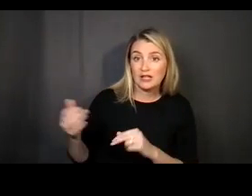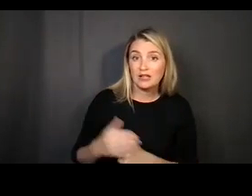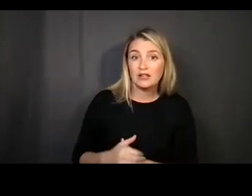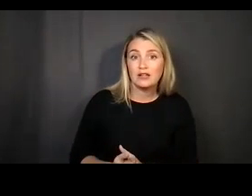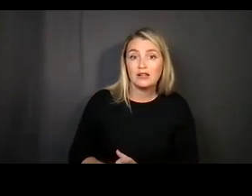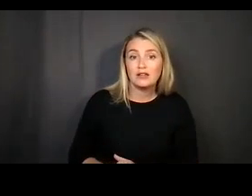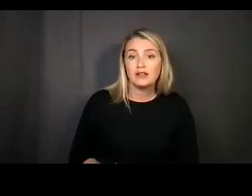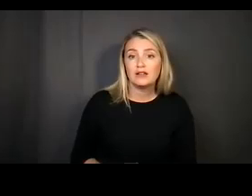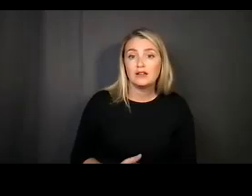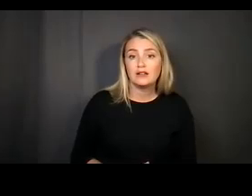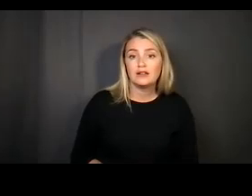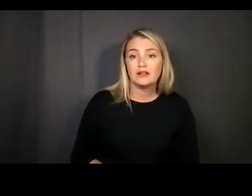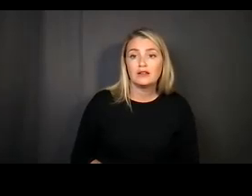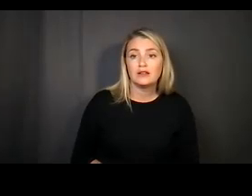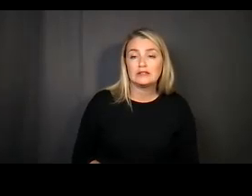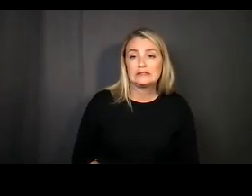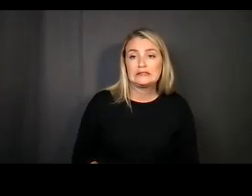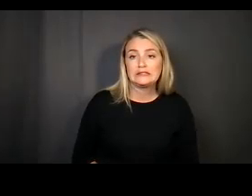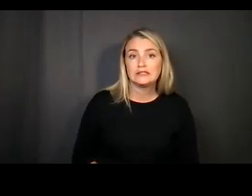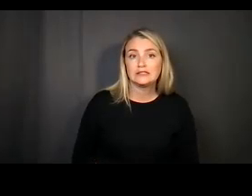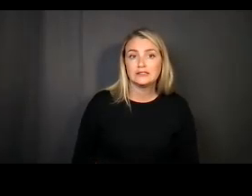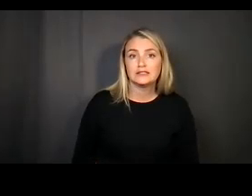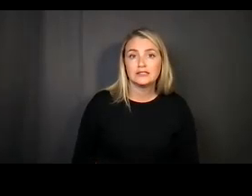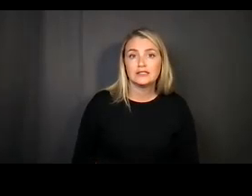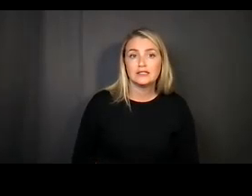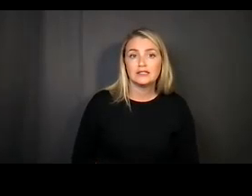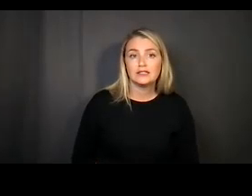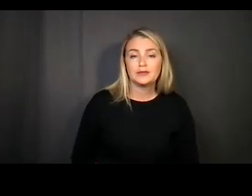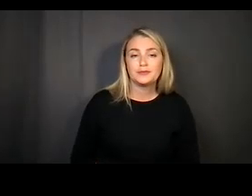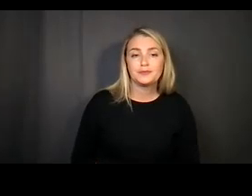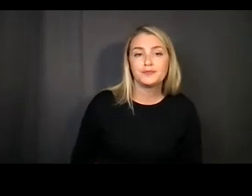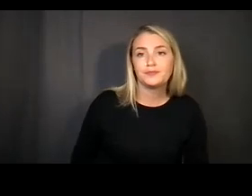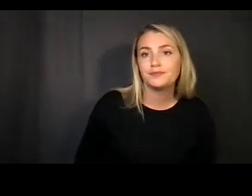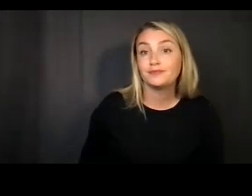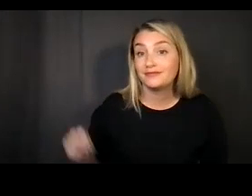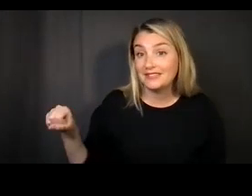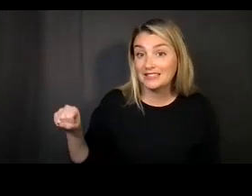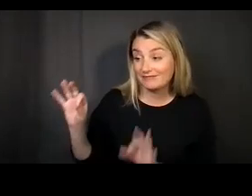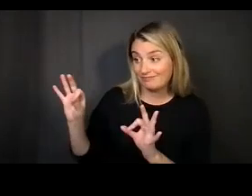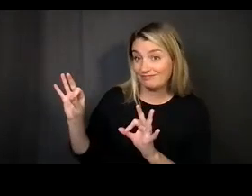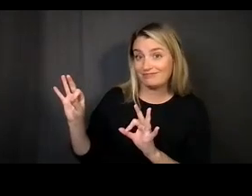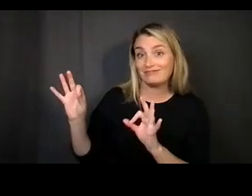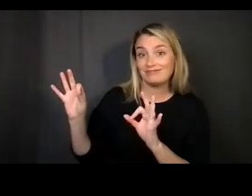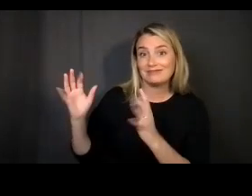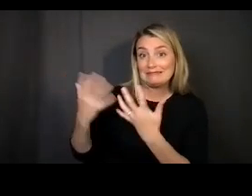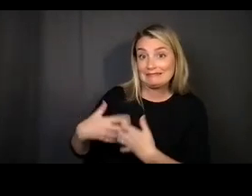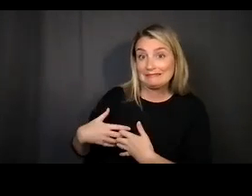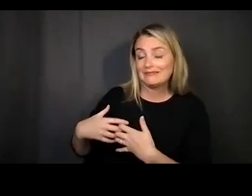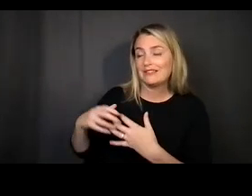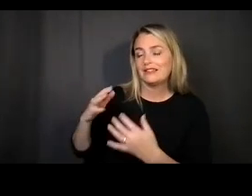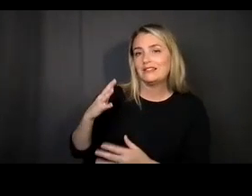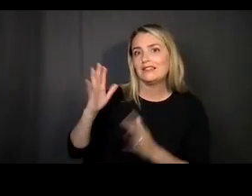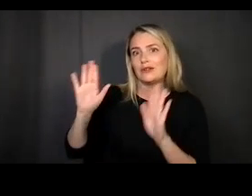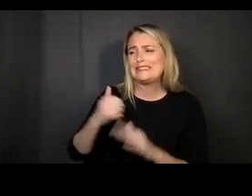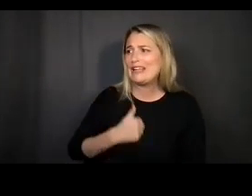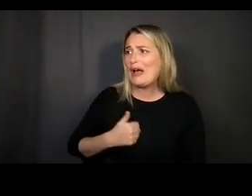I'm not sure. Okay. Let's see. Yes, she does. Okay, great. So sorry about that. I didn't know I had to